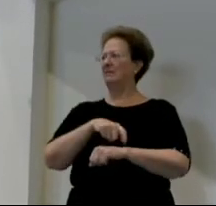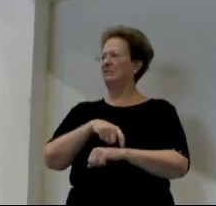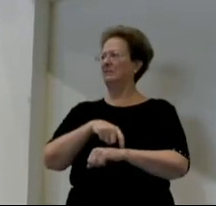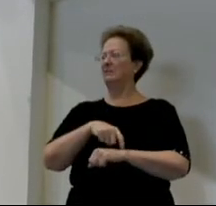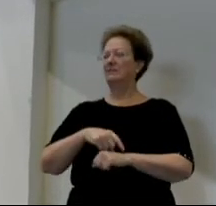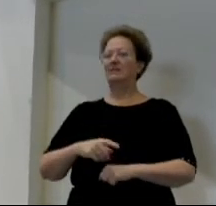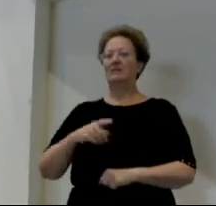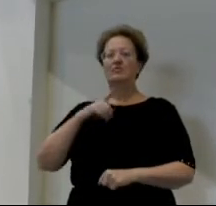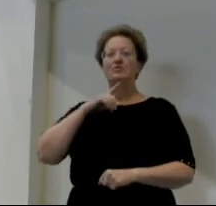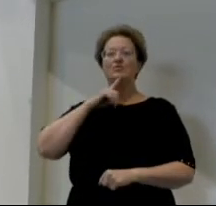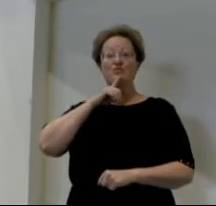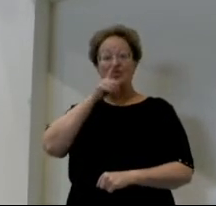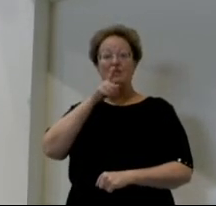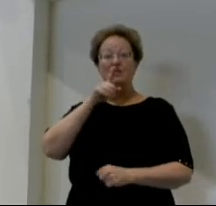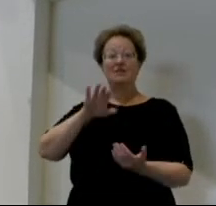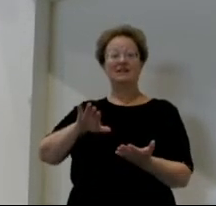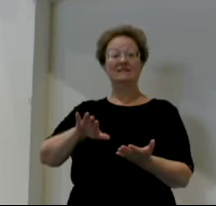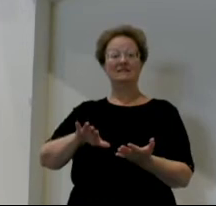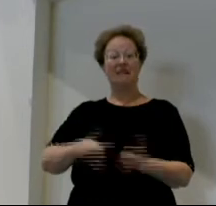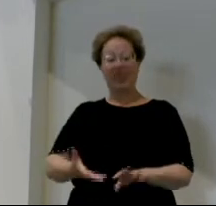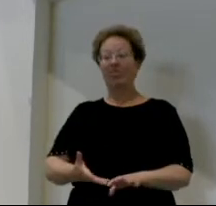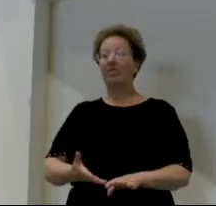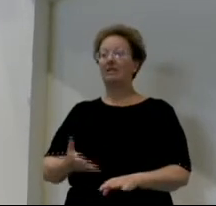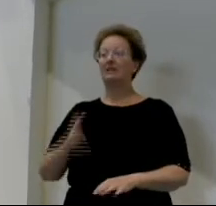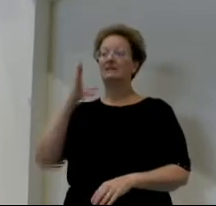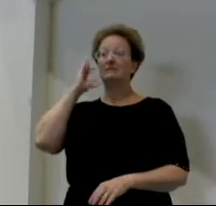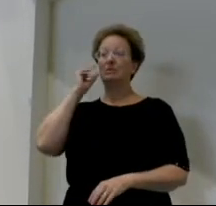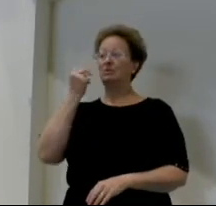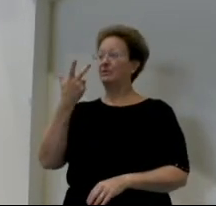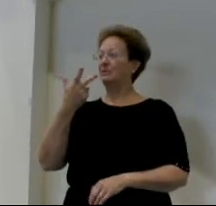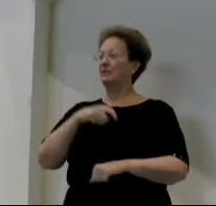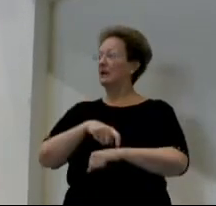experience, but a death experience. Three times.